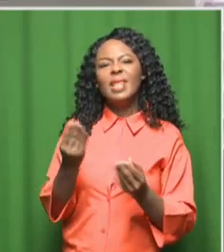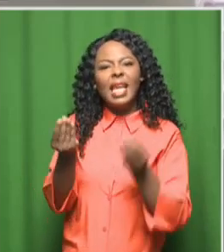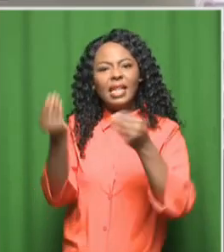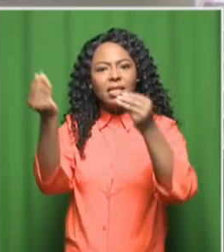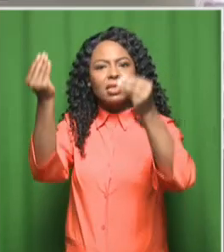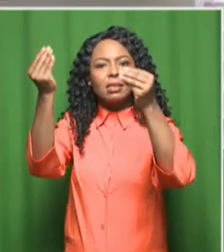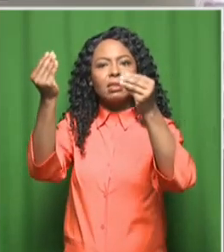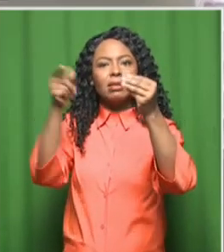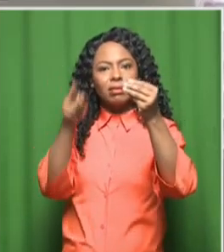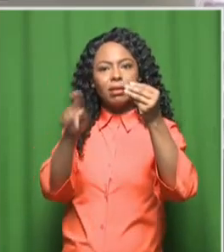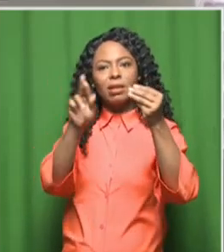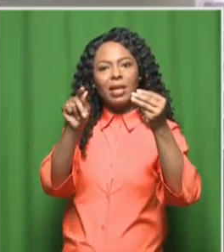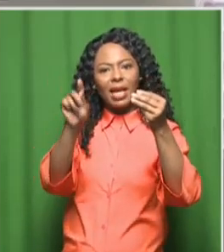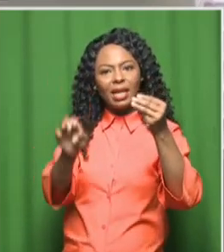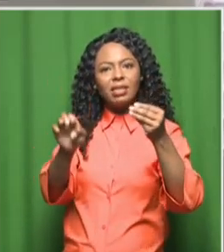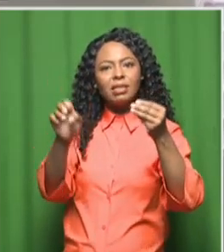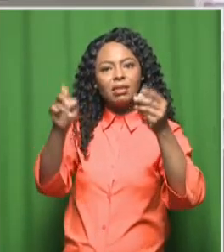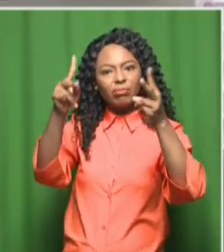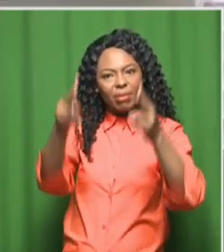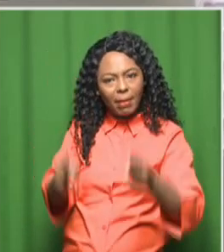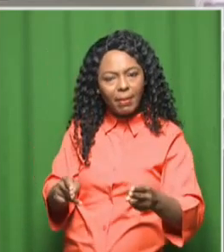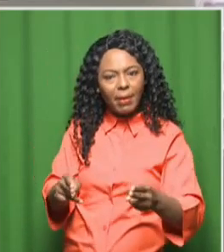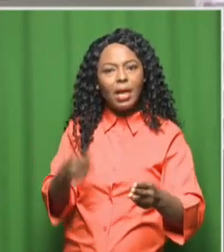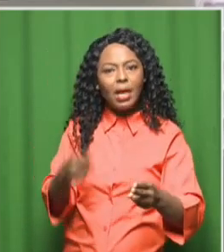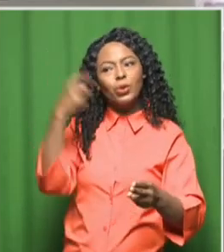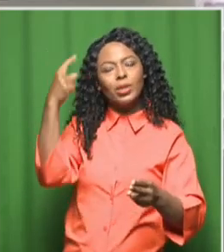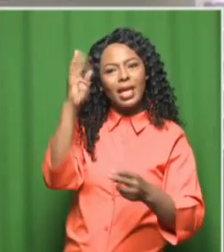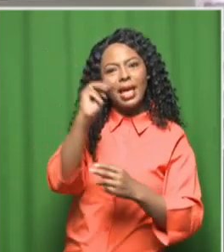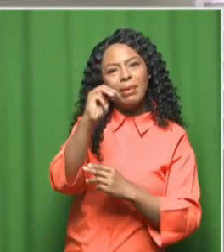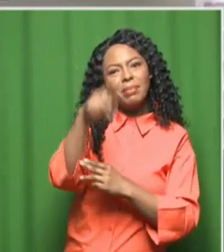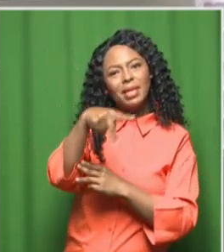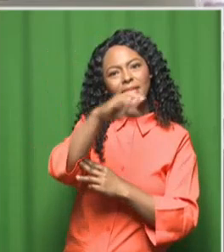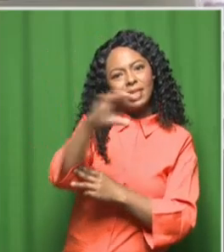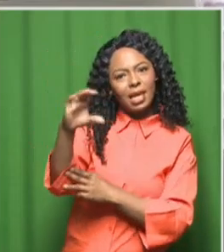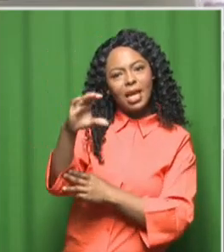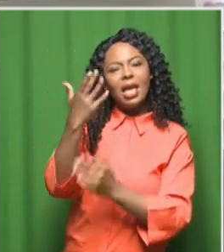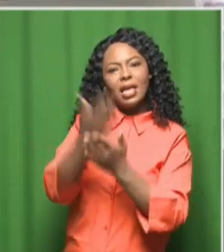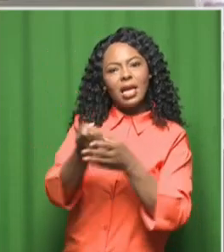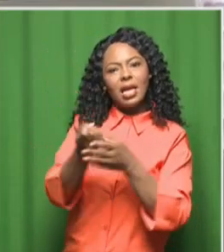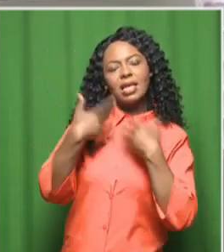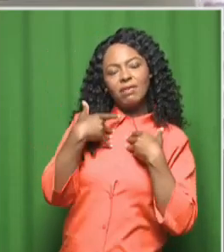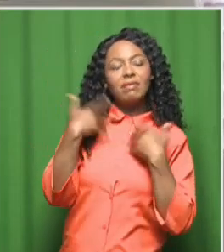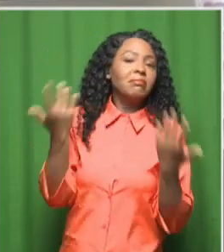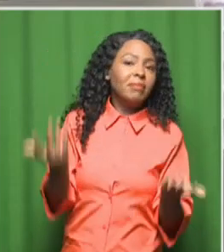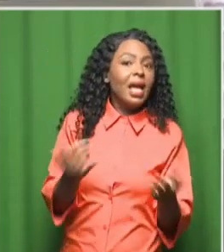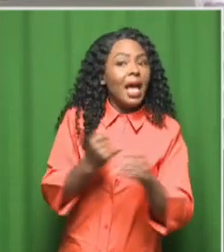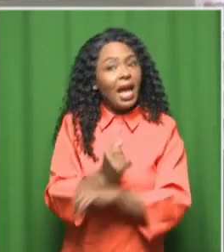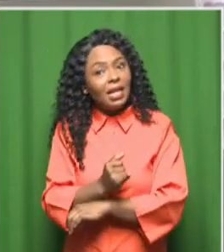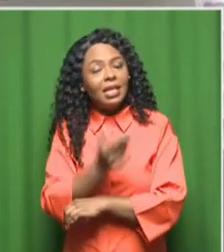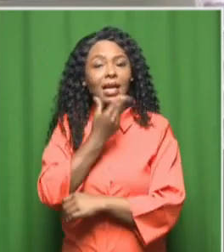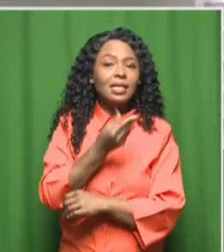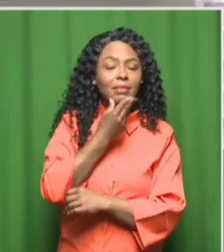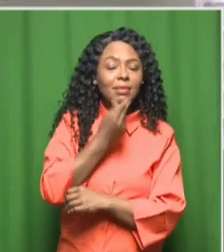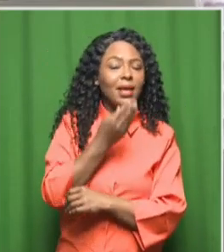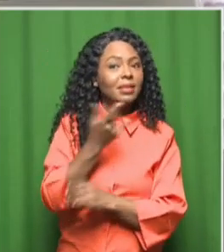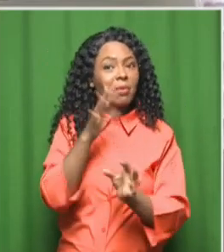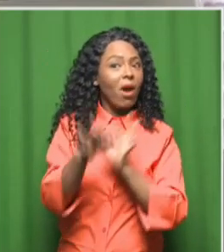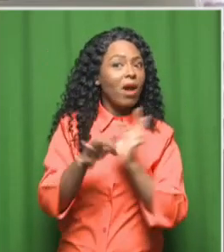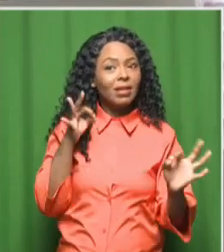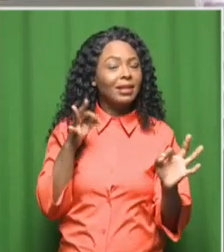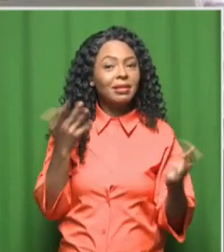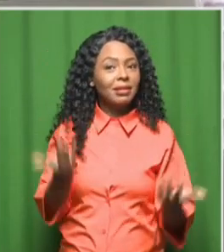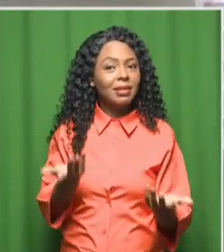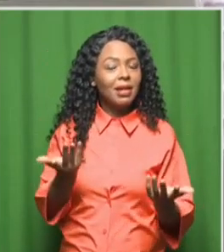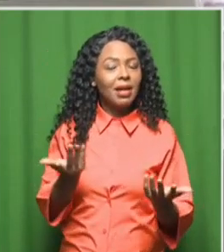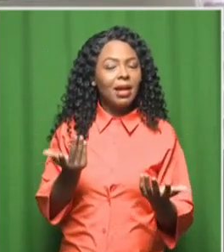think that the MPC will be giving us an early Christmas present in that regard, or what is your